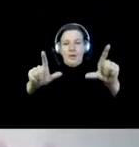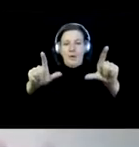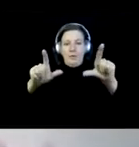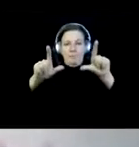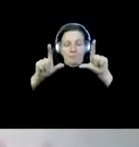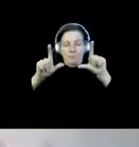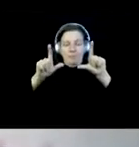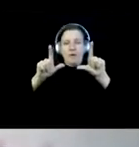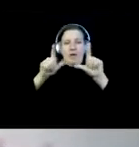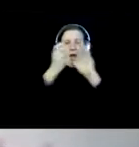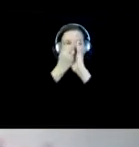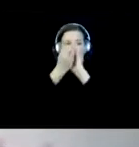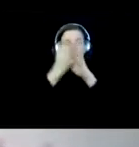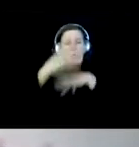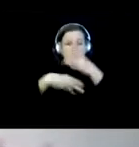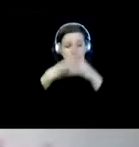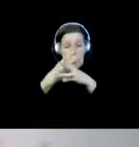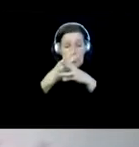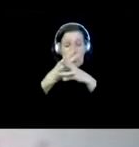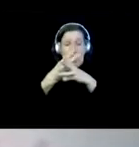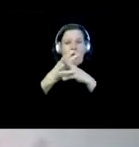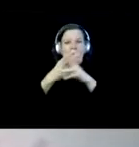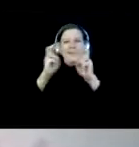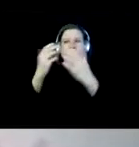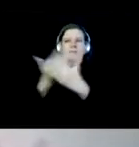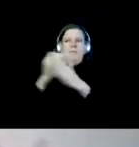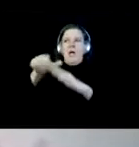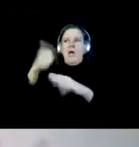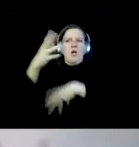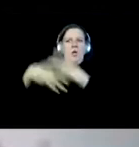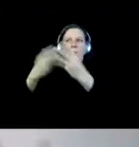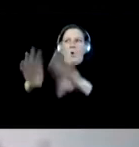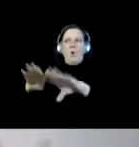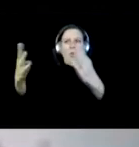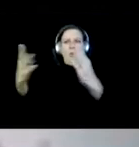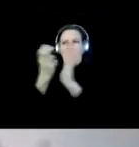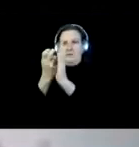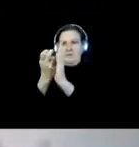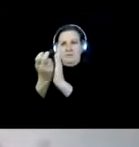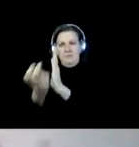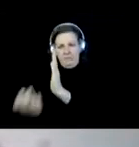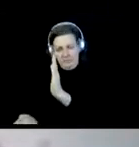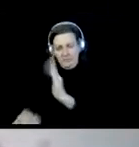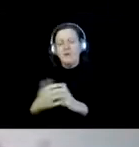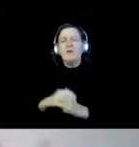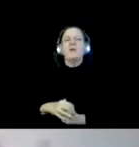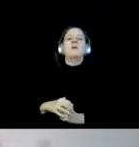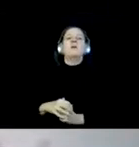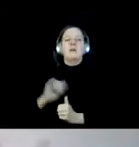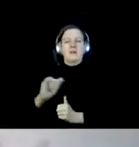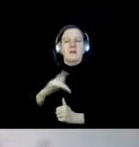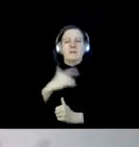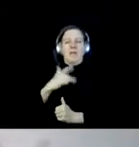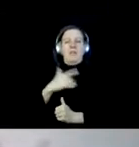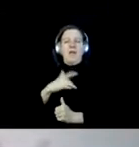one world, it opens onto another, and that's actually the feeling I have kind